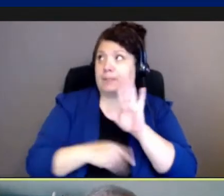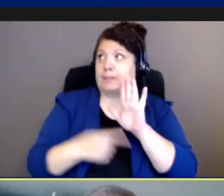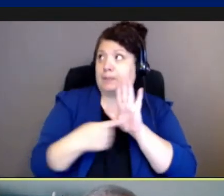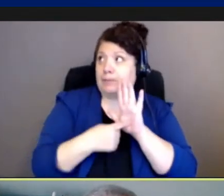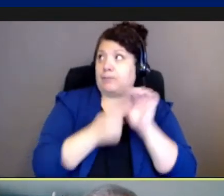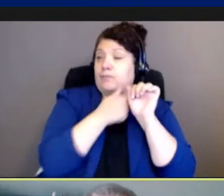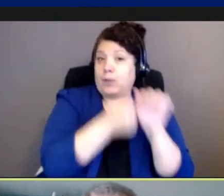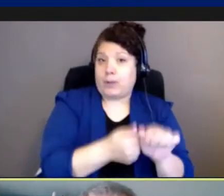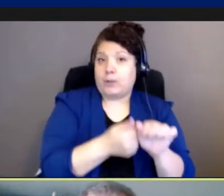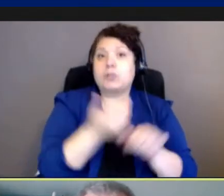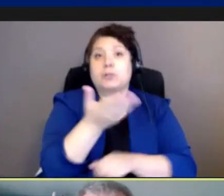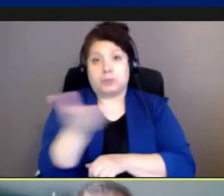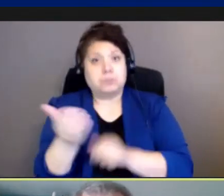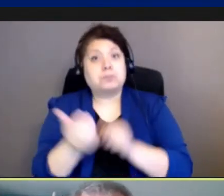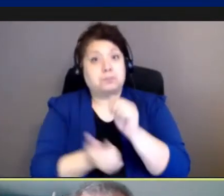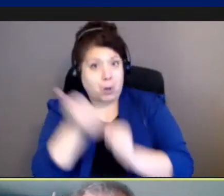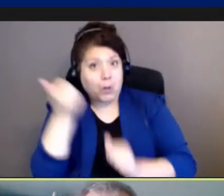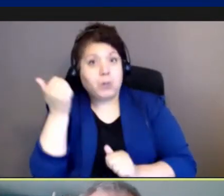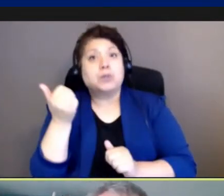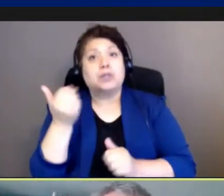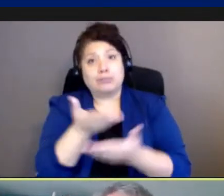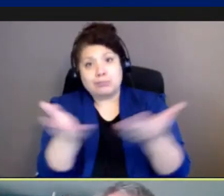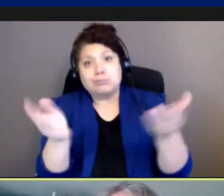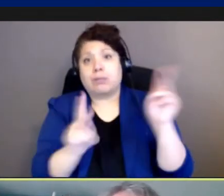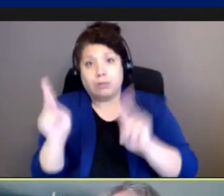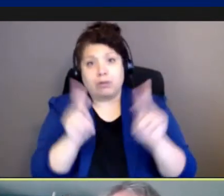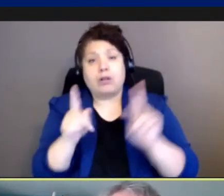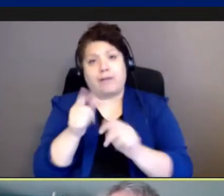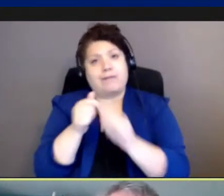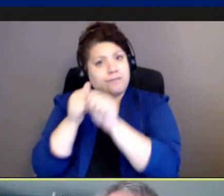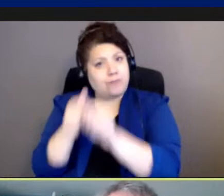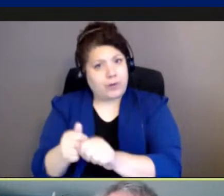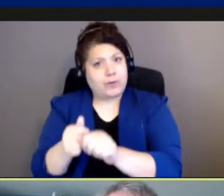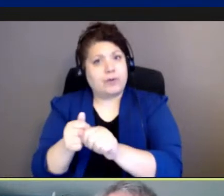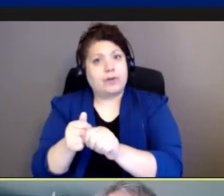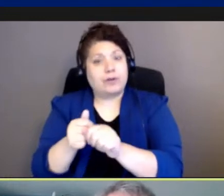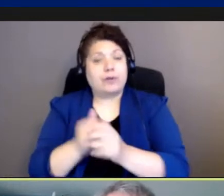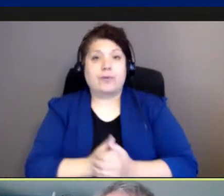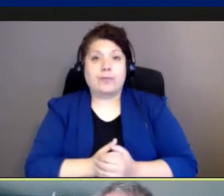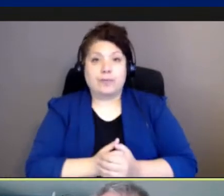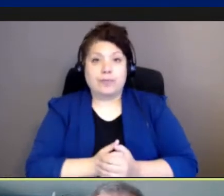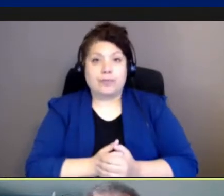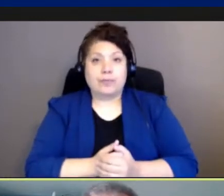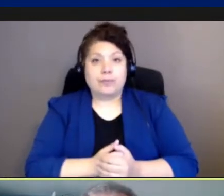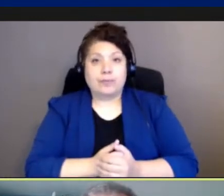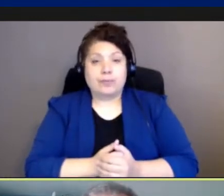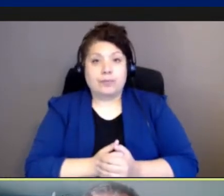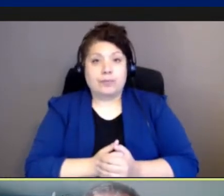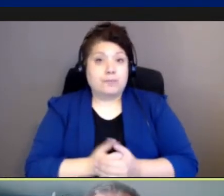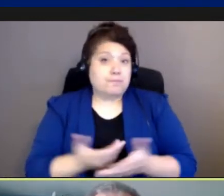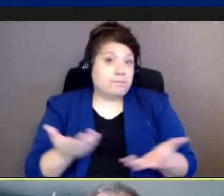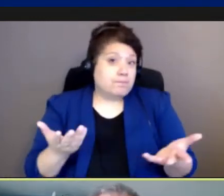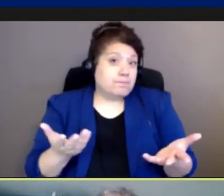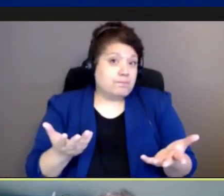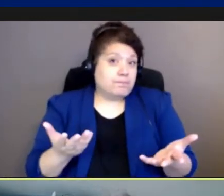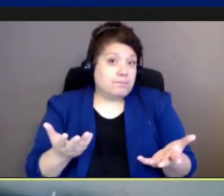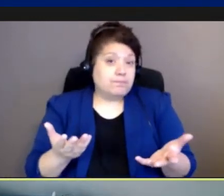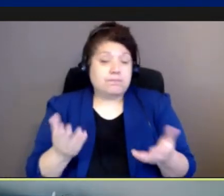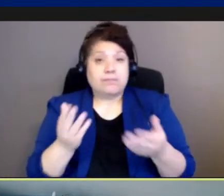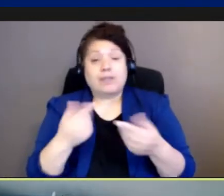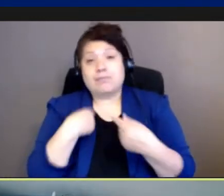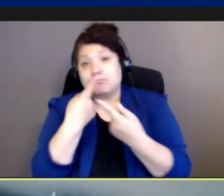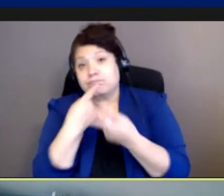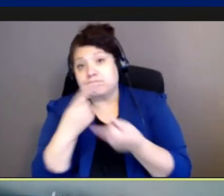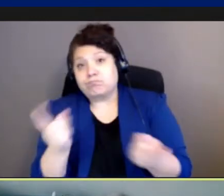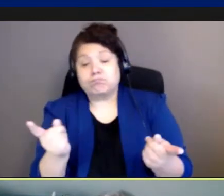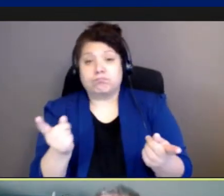part followed the advice and the guidance that public health has given out. So I guess my message is this weekend,